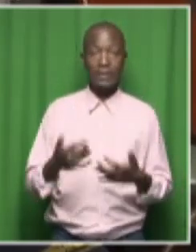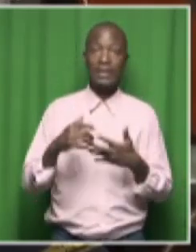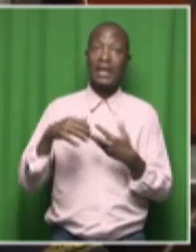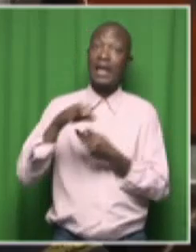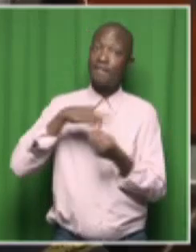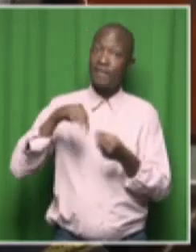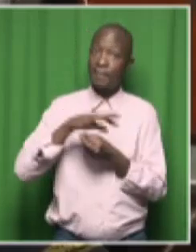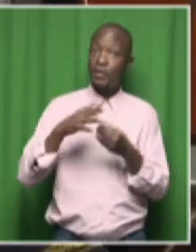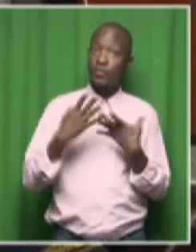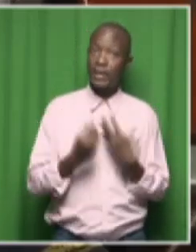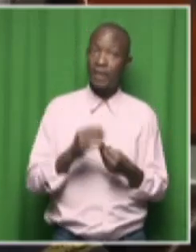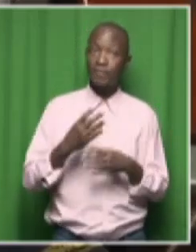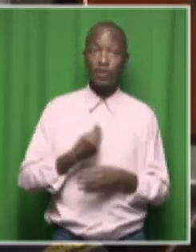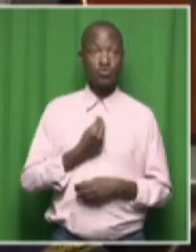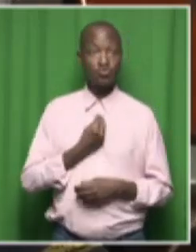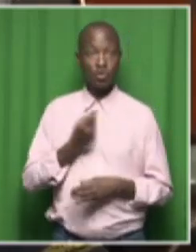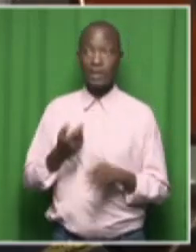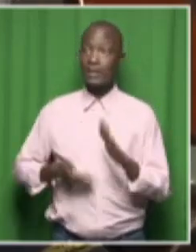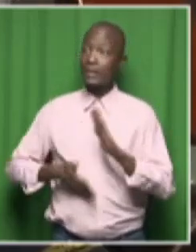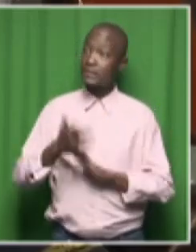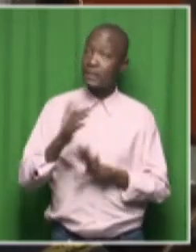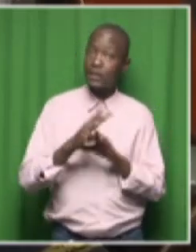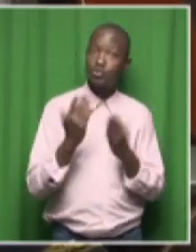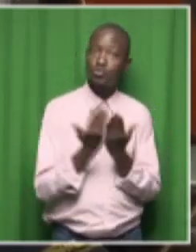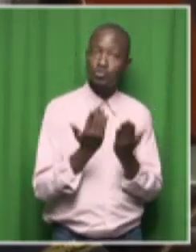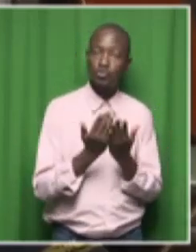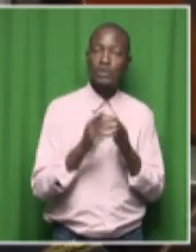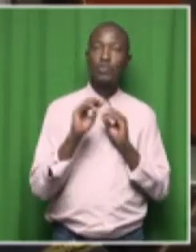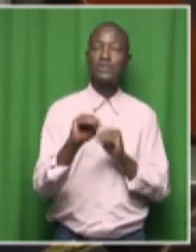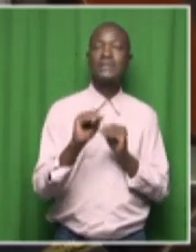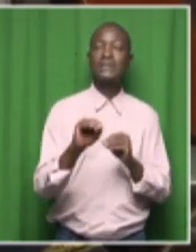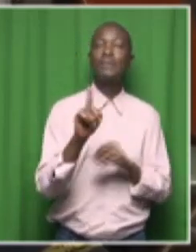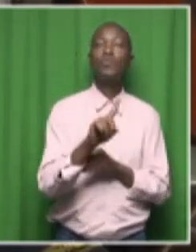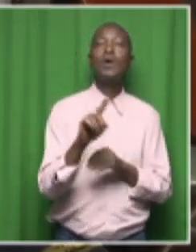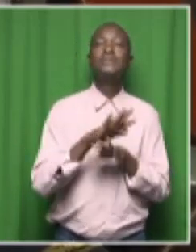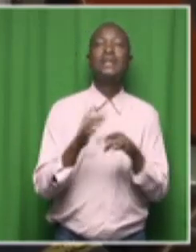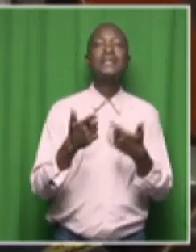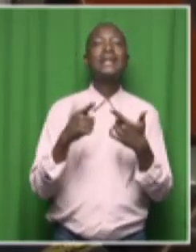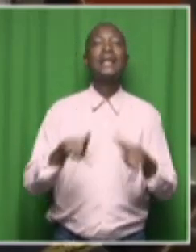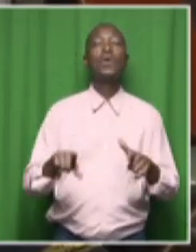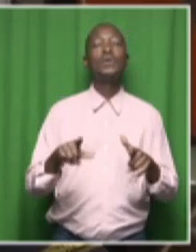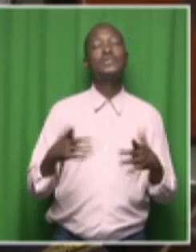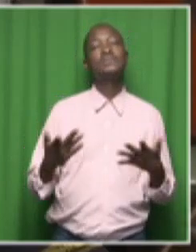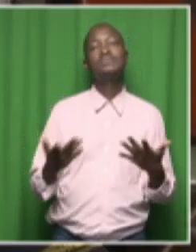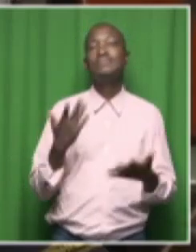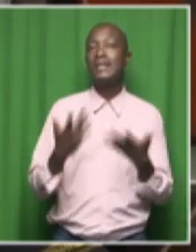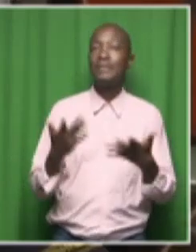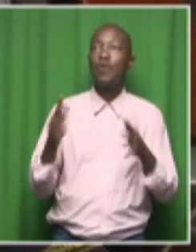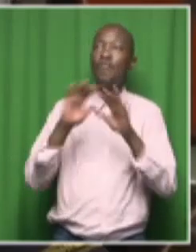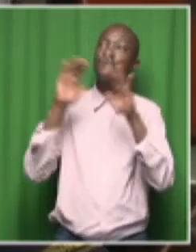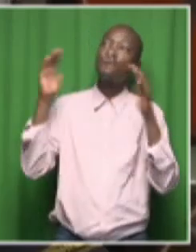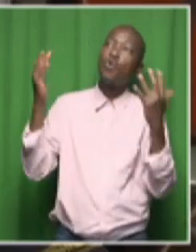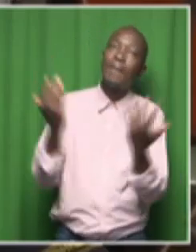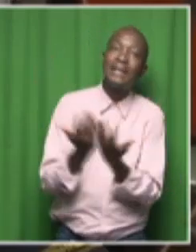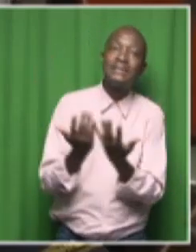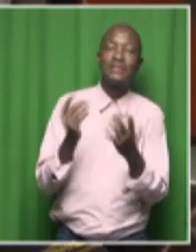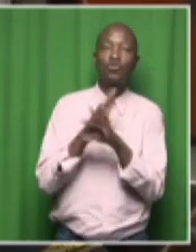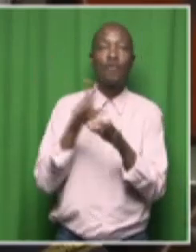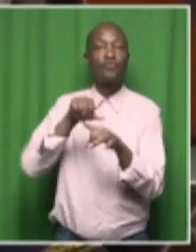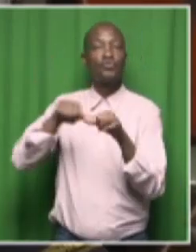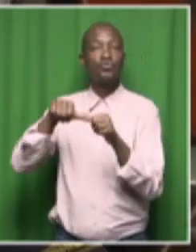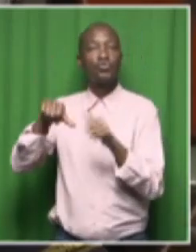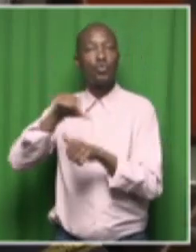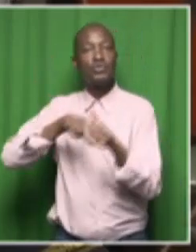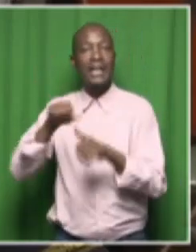youth to schools that will teach them only the language of globalization or the language of